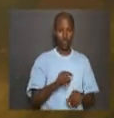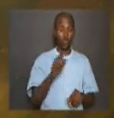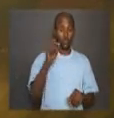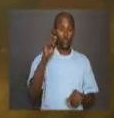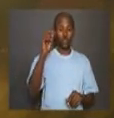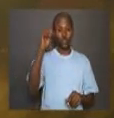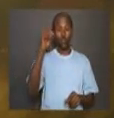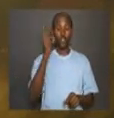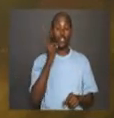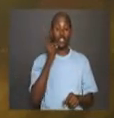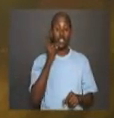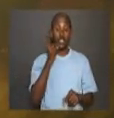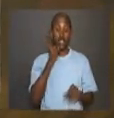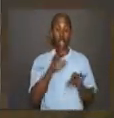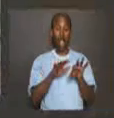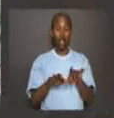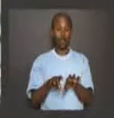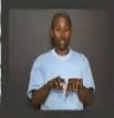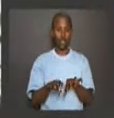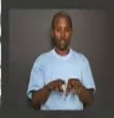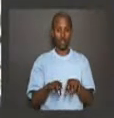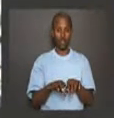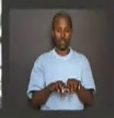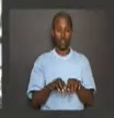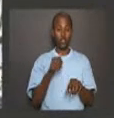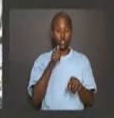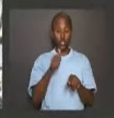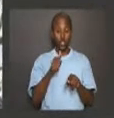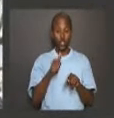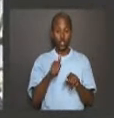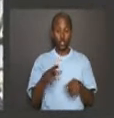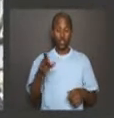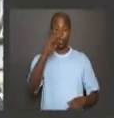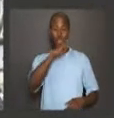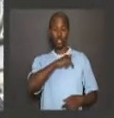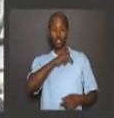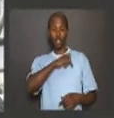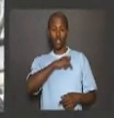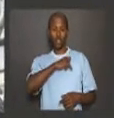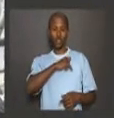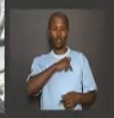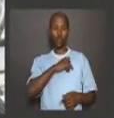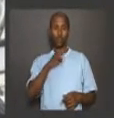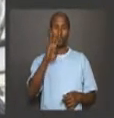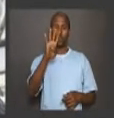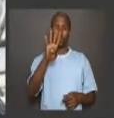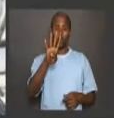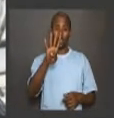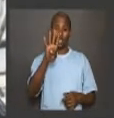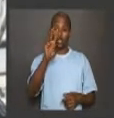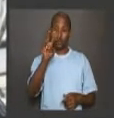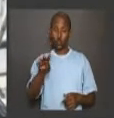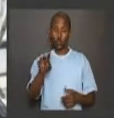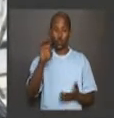Yodit is an accountant. She earns a salary of 42,000